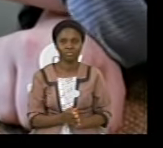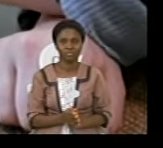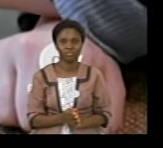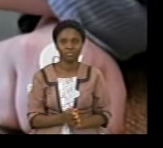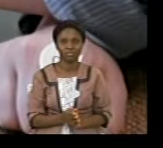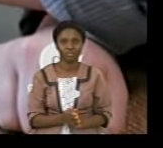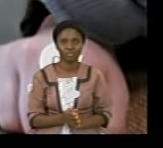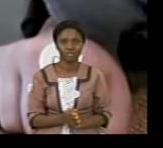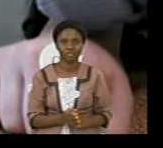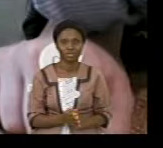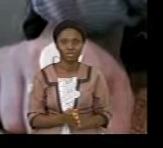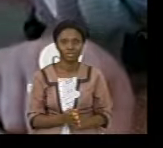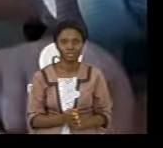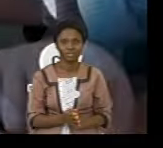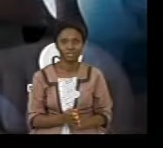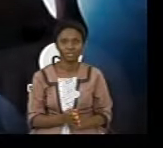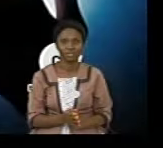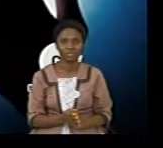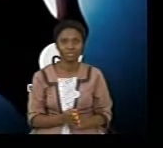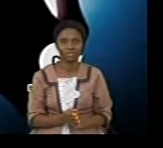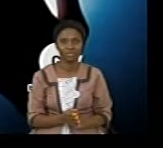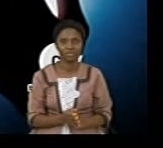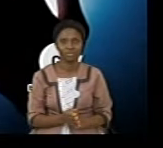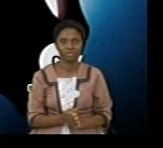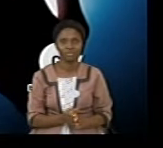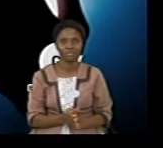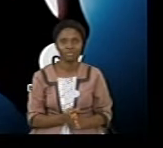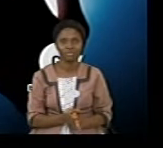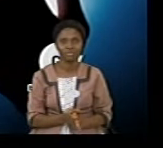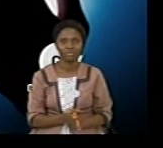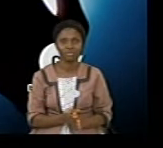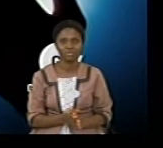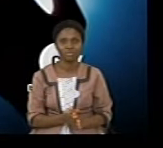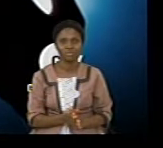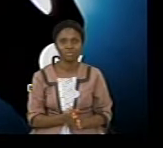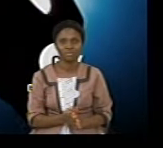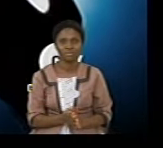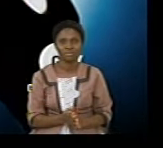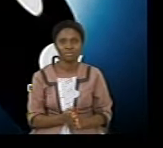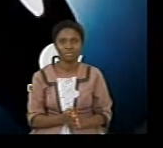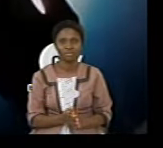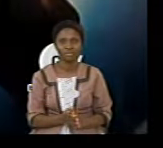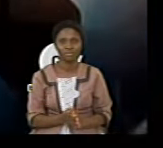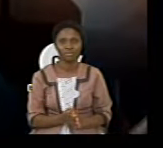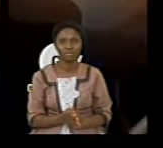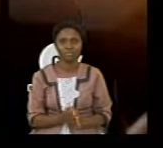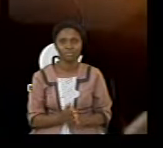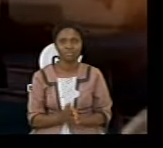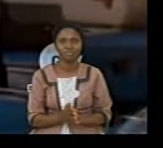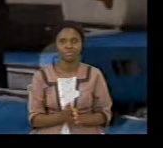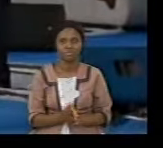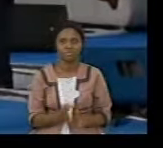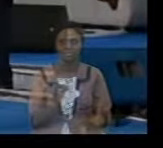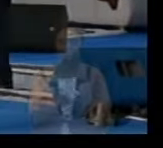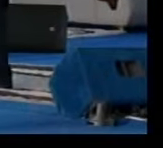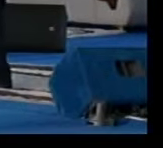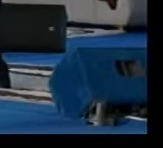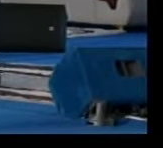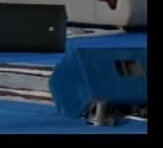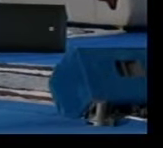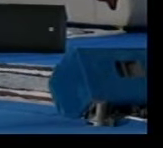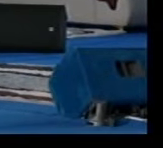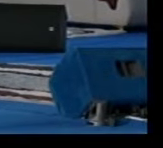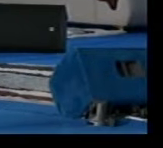promise, the promise that whoever calls on the name of the Lord shall be saved. If you made the decision to